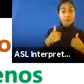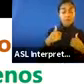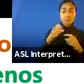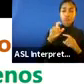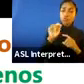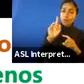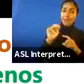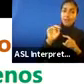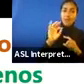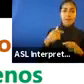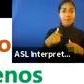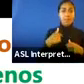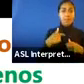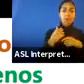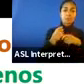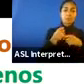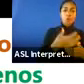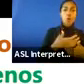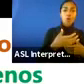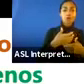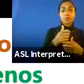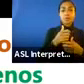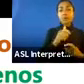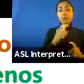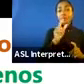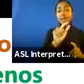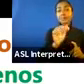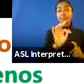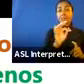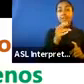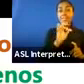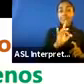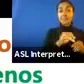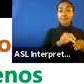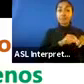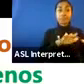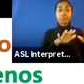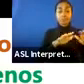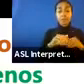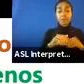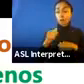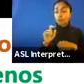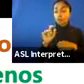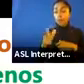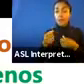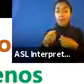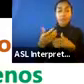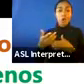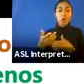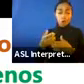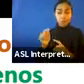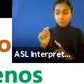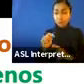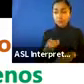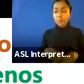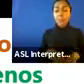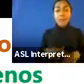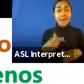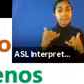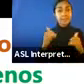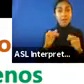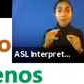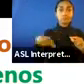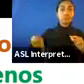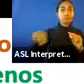strain caused a 2009 pandemic. And I still circulate and mutate new strains every year. Who am